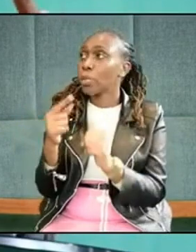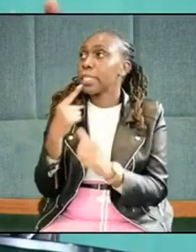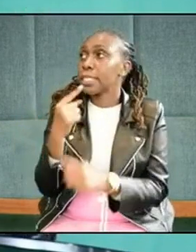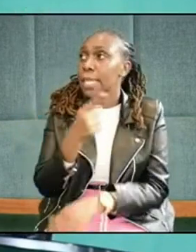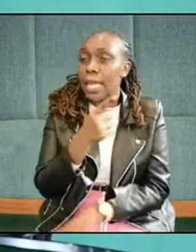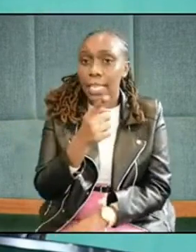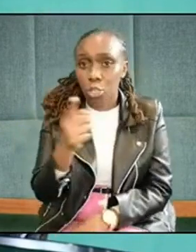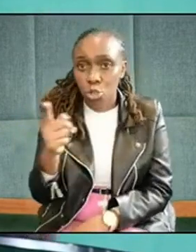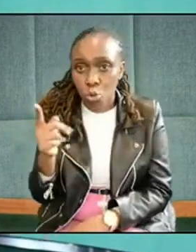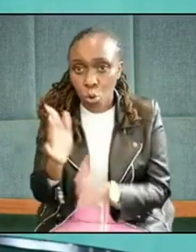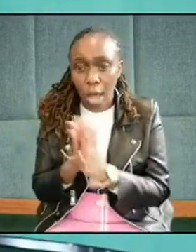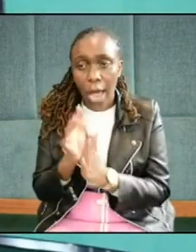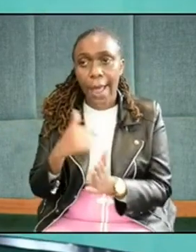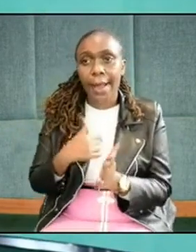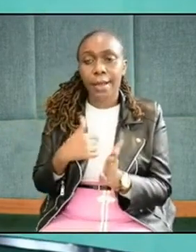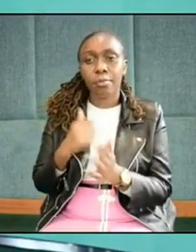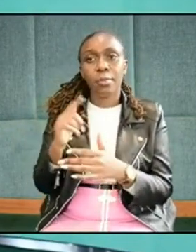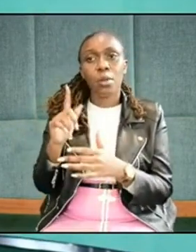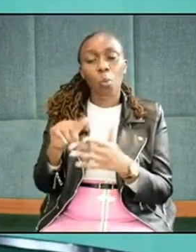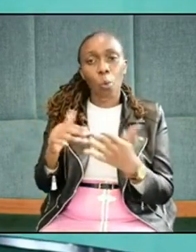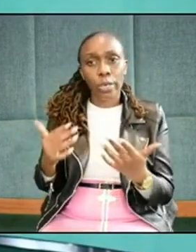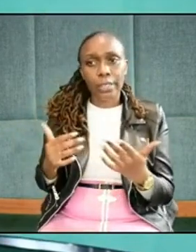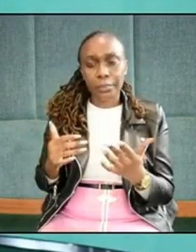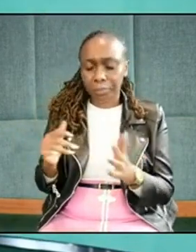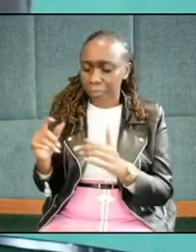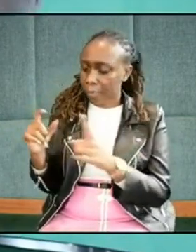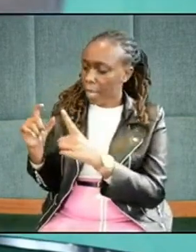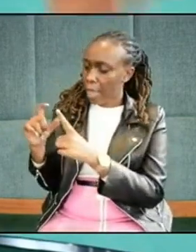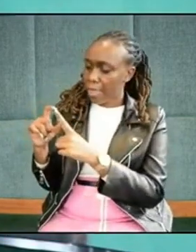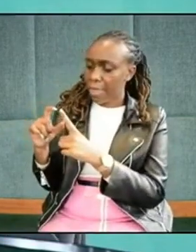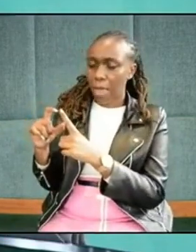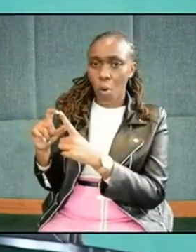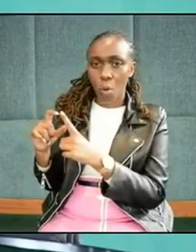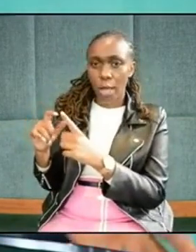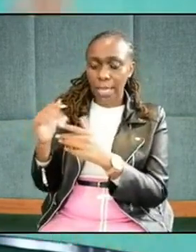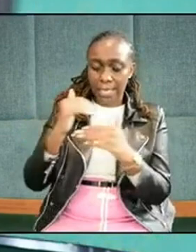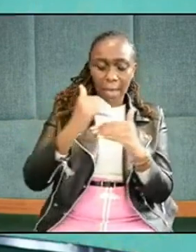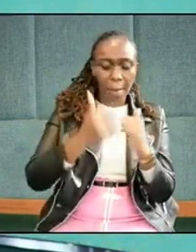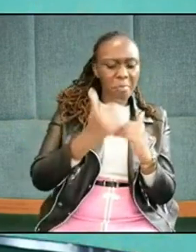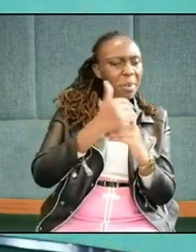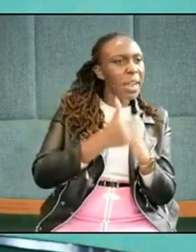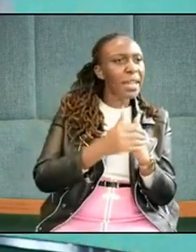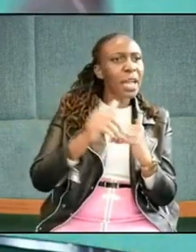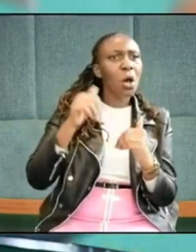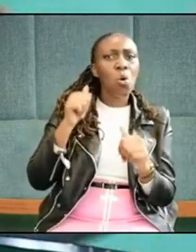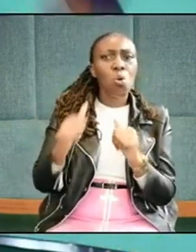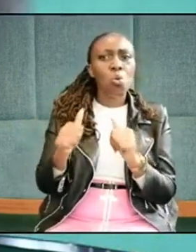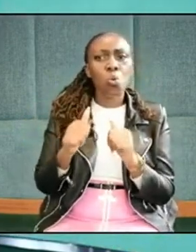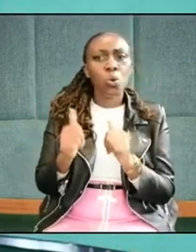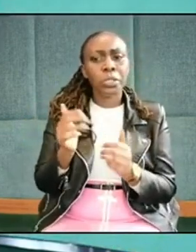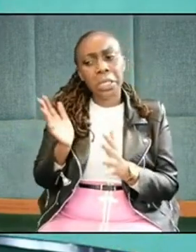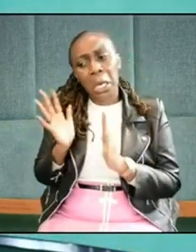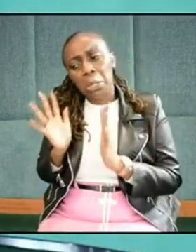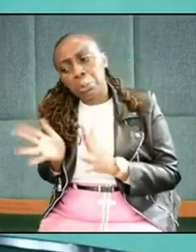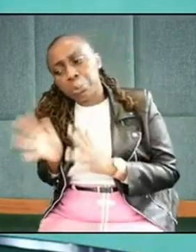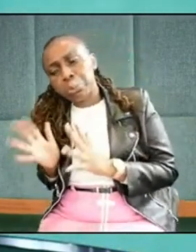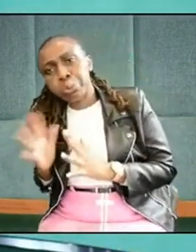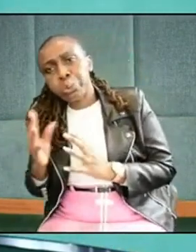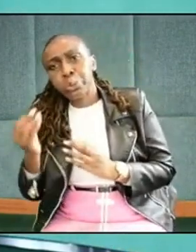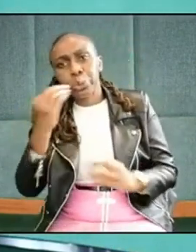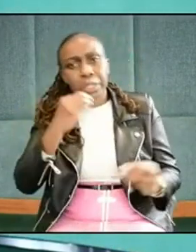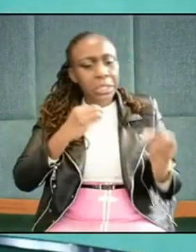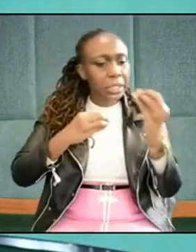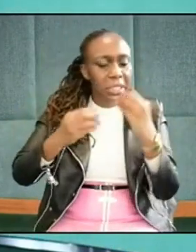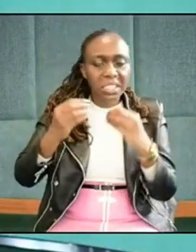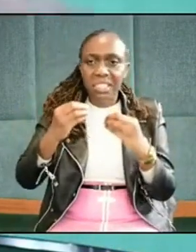me that are listening that the bread that we run to and fro for